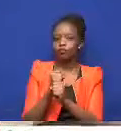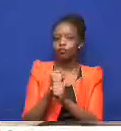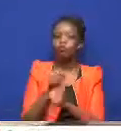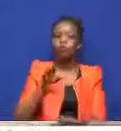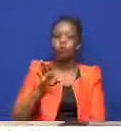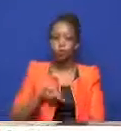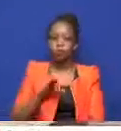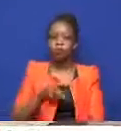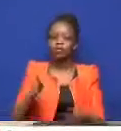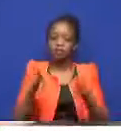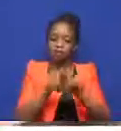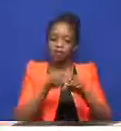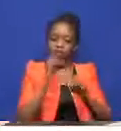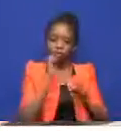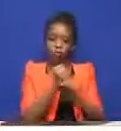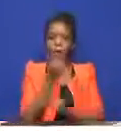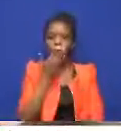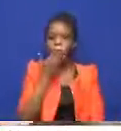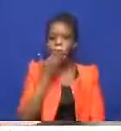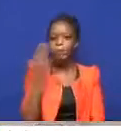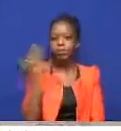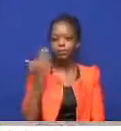women can do better.